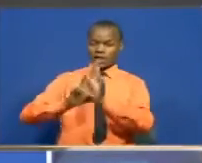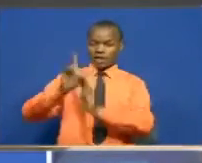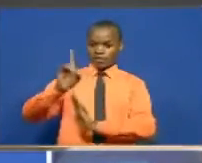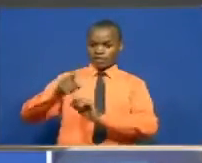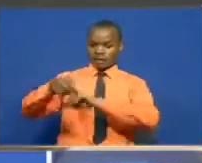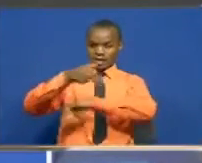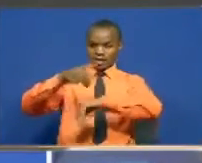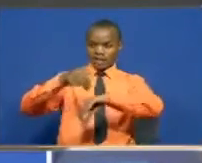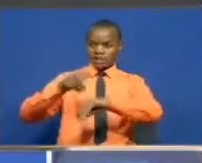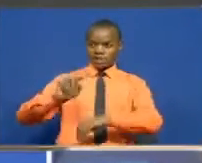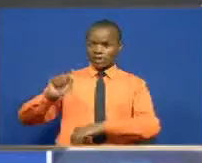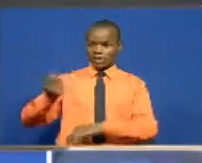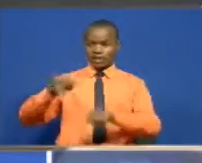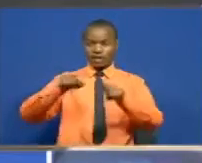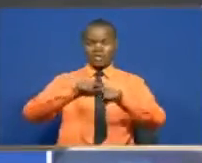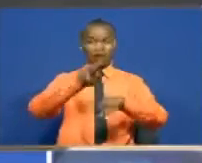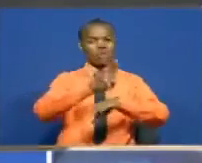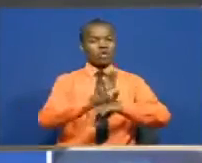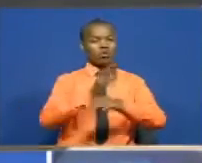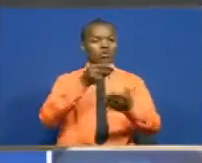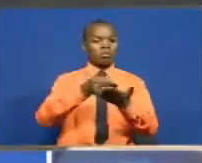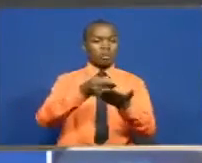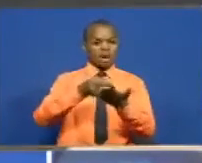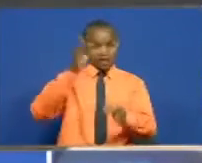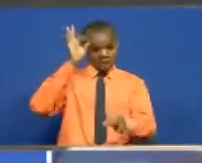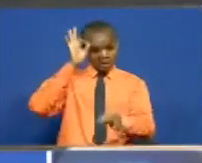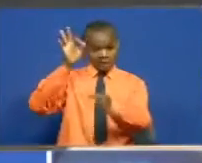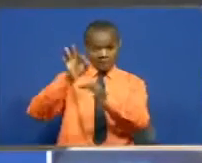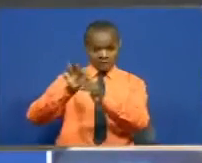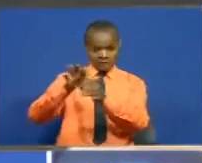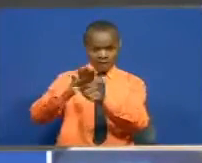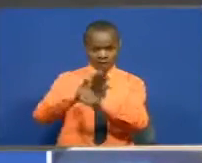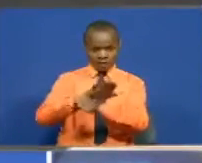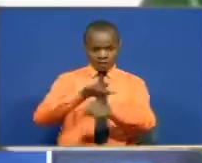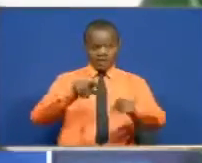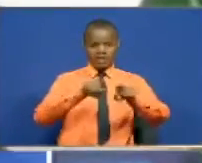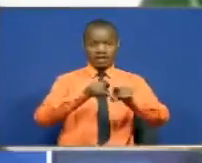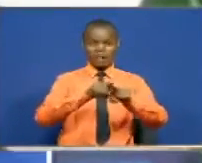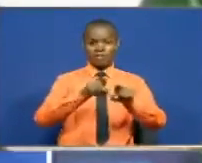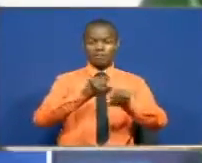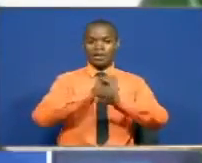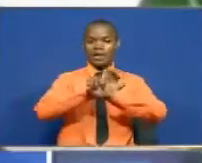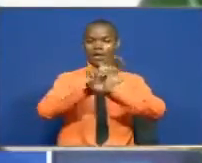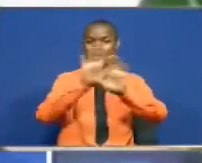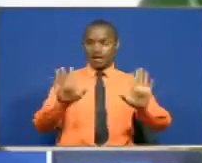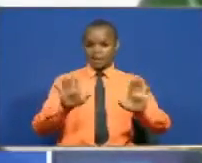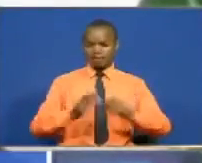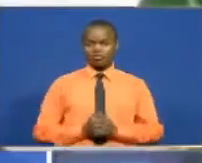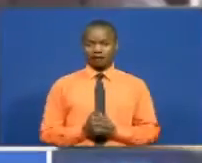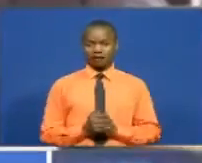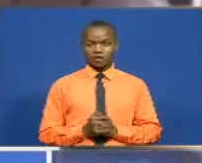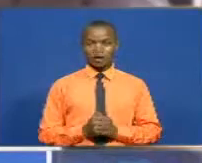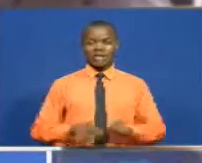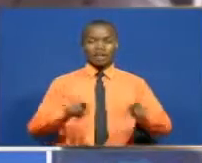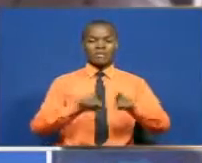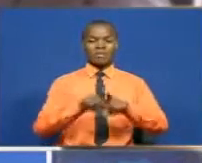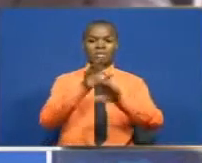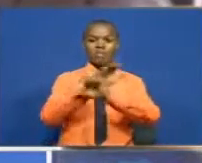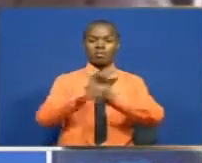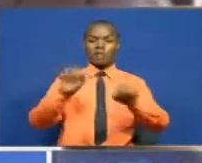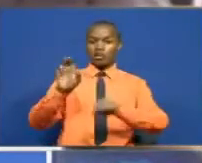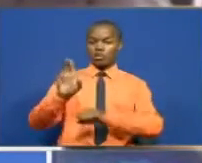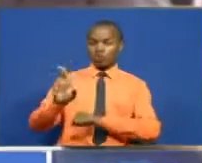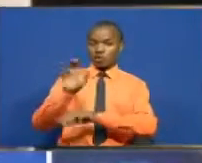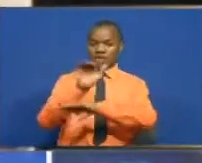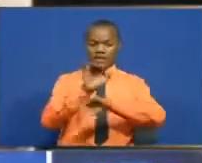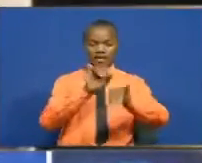be used faithfully and with utmost transparency. And at the same time, he called on oversight institutions